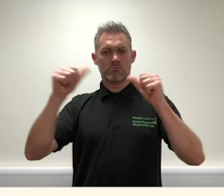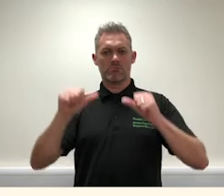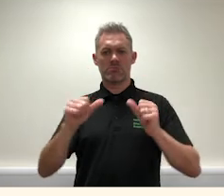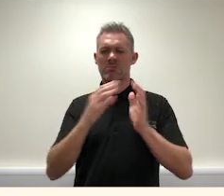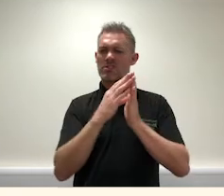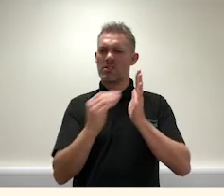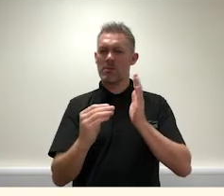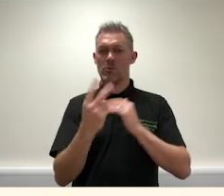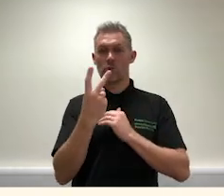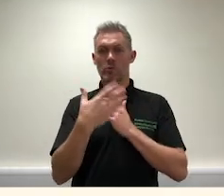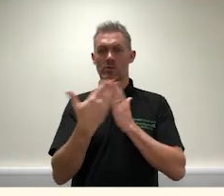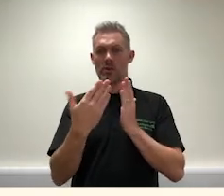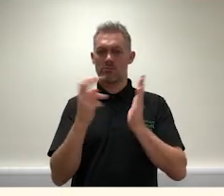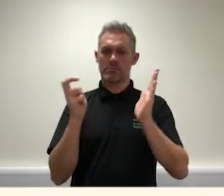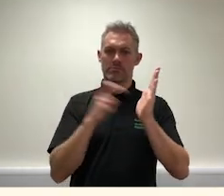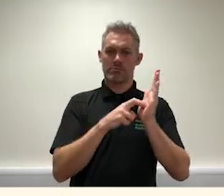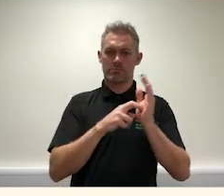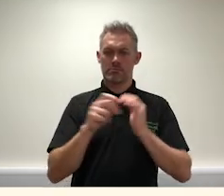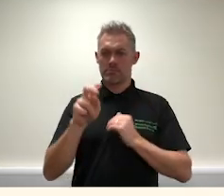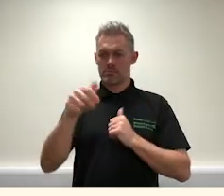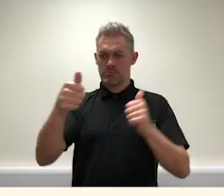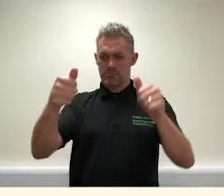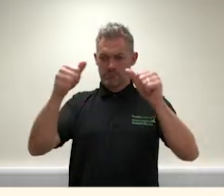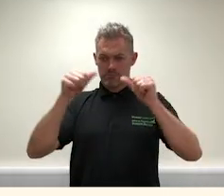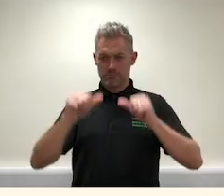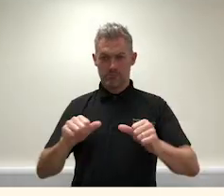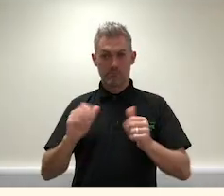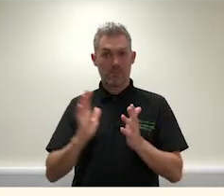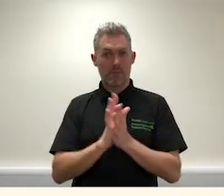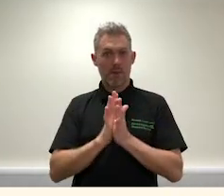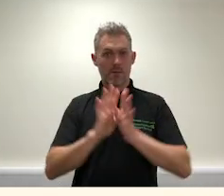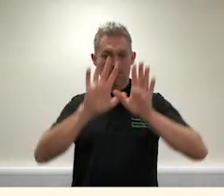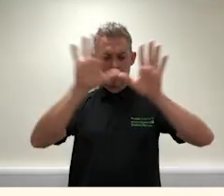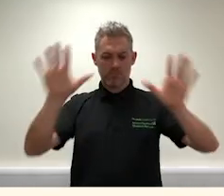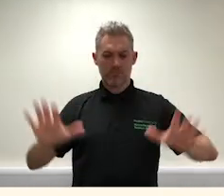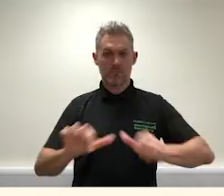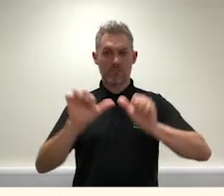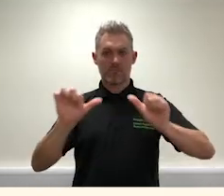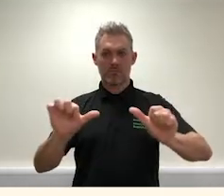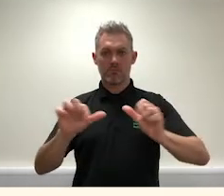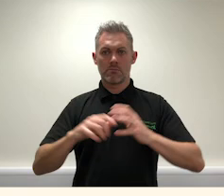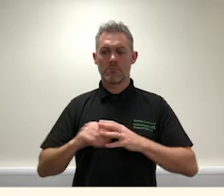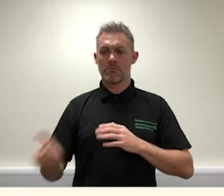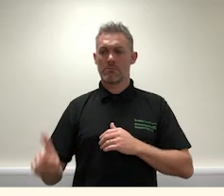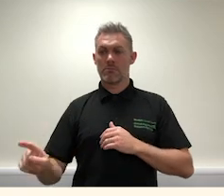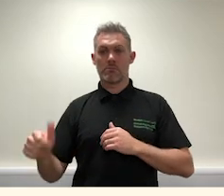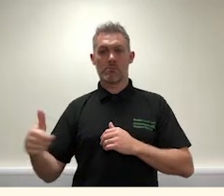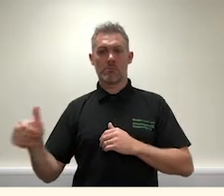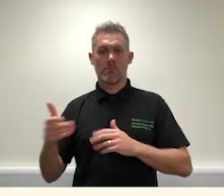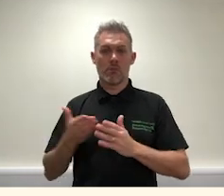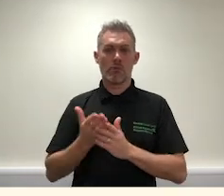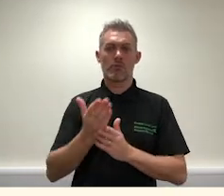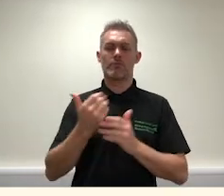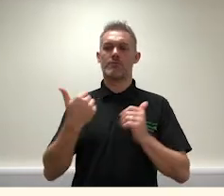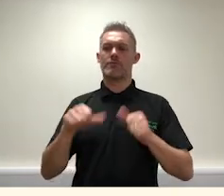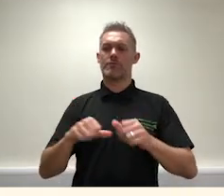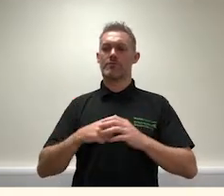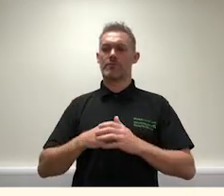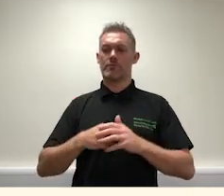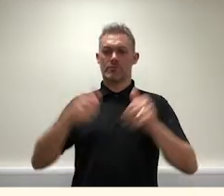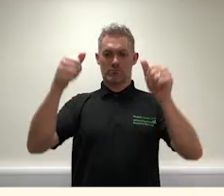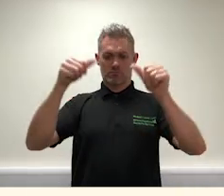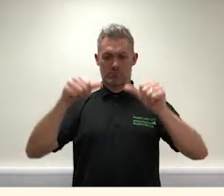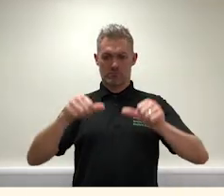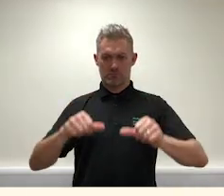sickness will now be updated to 2. So, if everything looks completed, click on the tick symbol. Here, you can see your sickness request